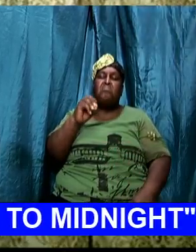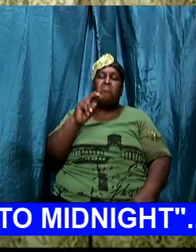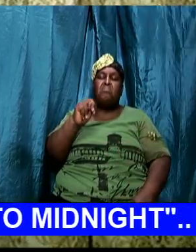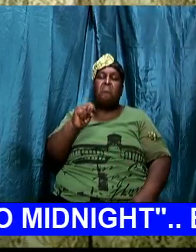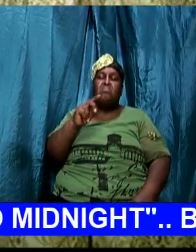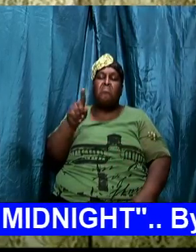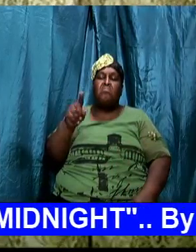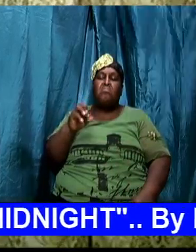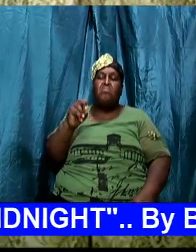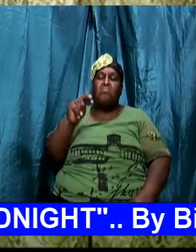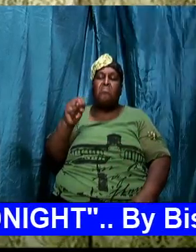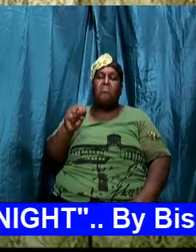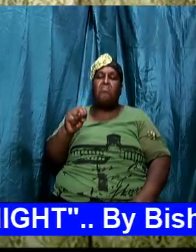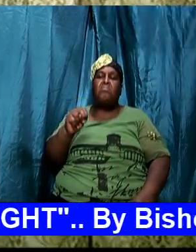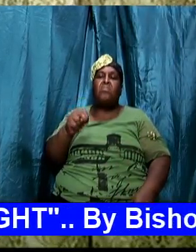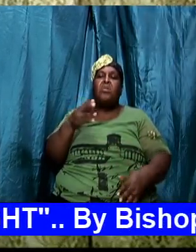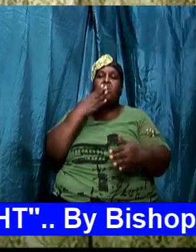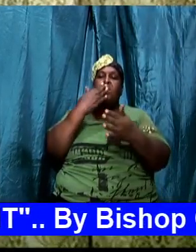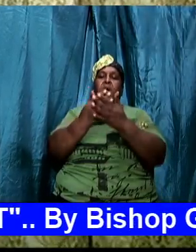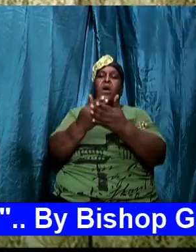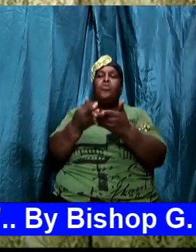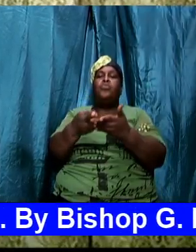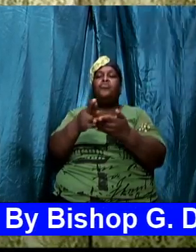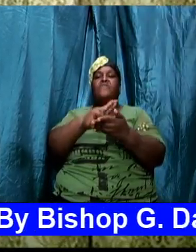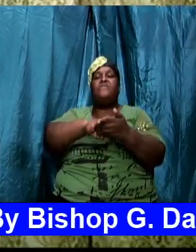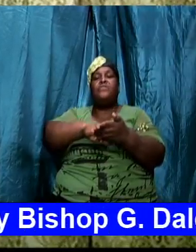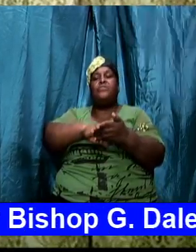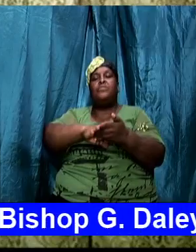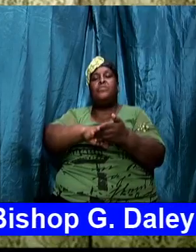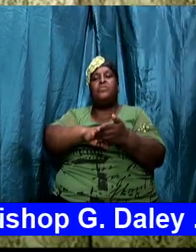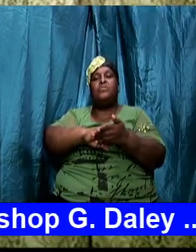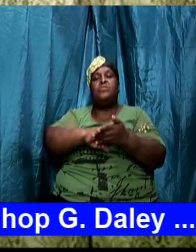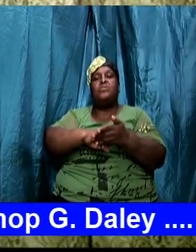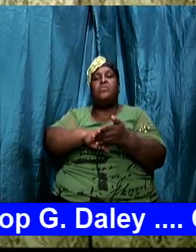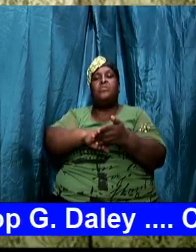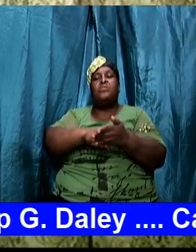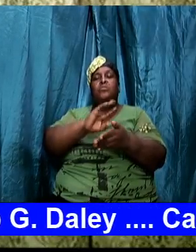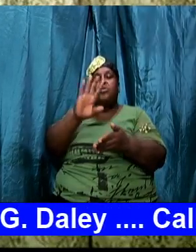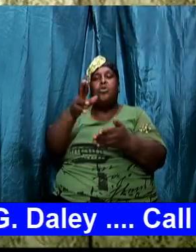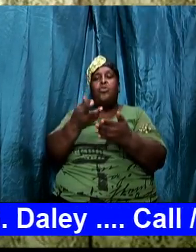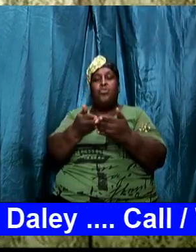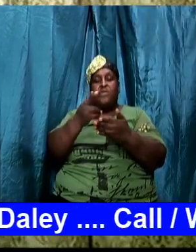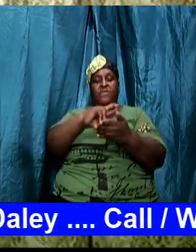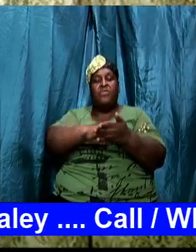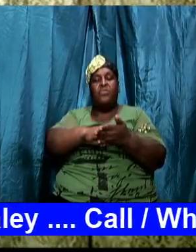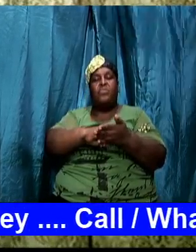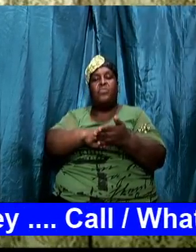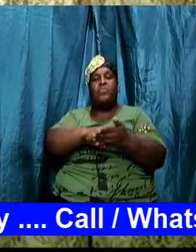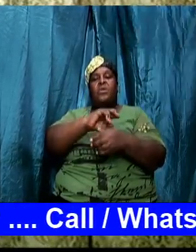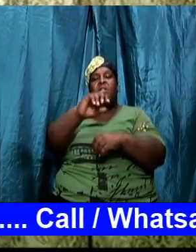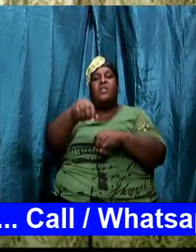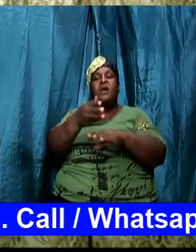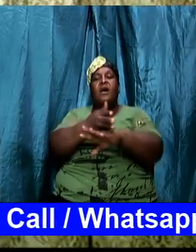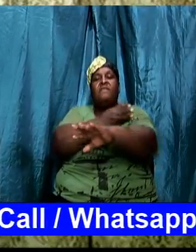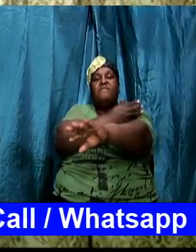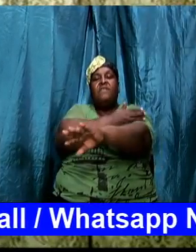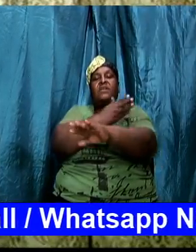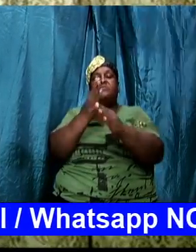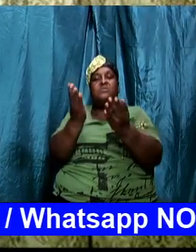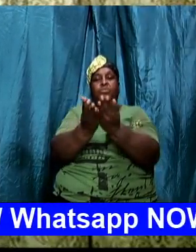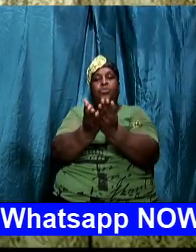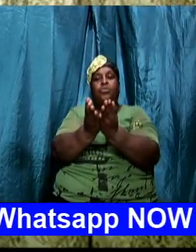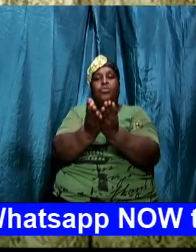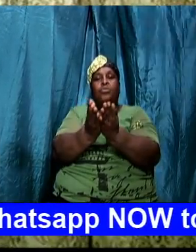terms of, if it is a good review, that is, your review will certainly help to advance the book. And so I